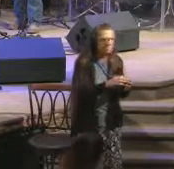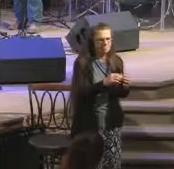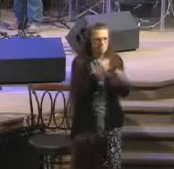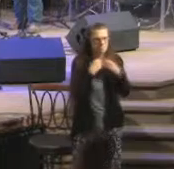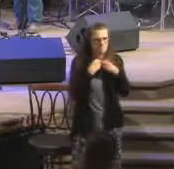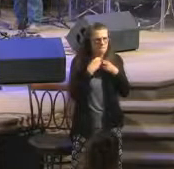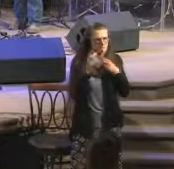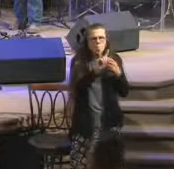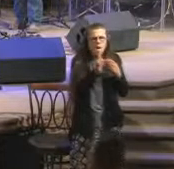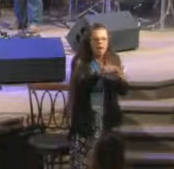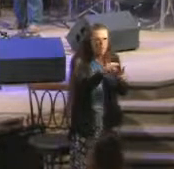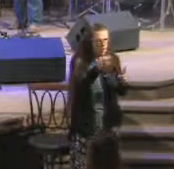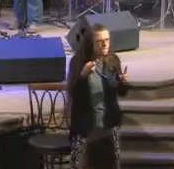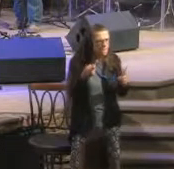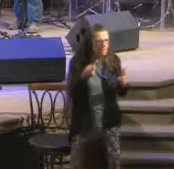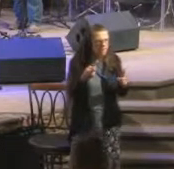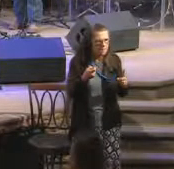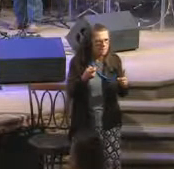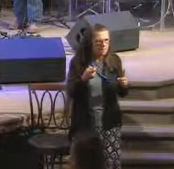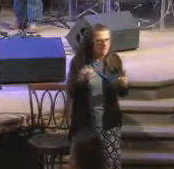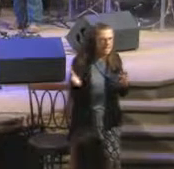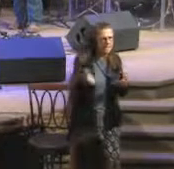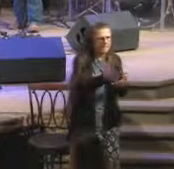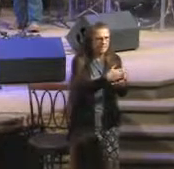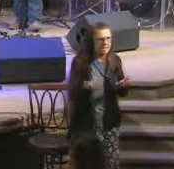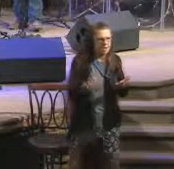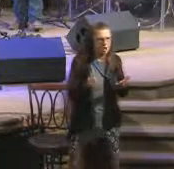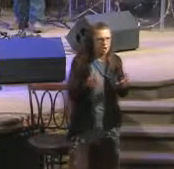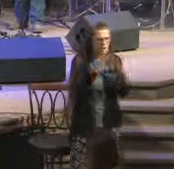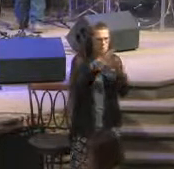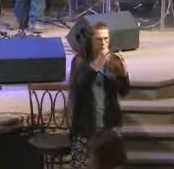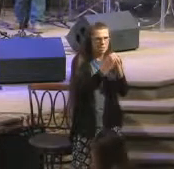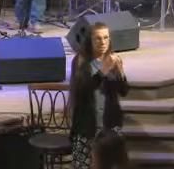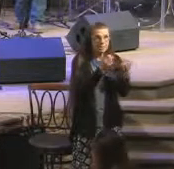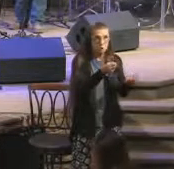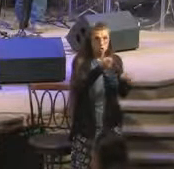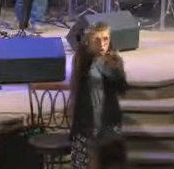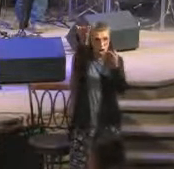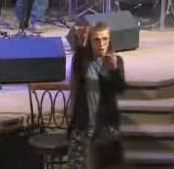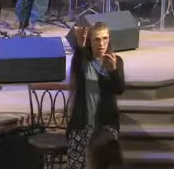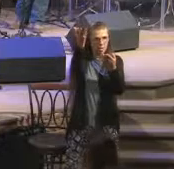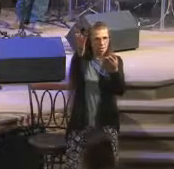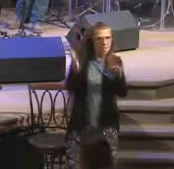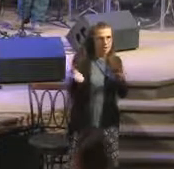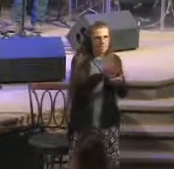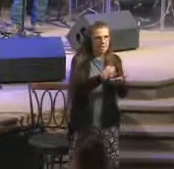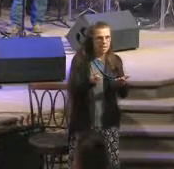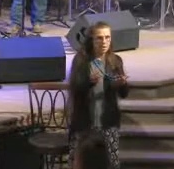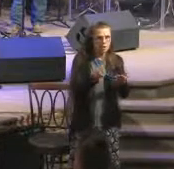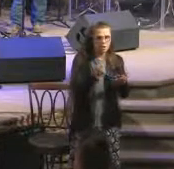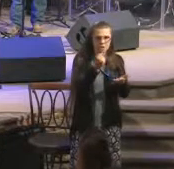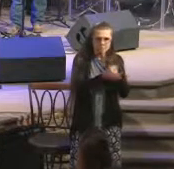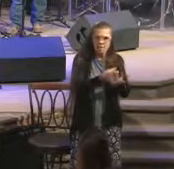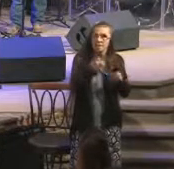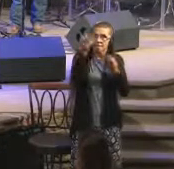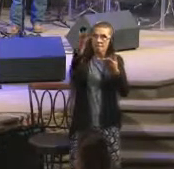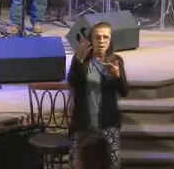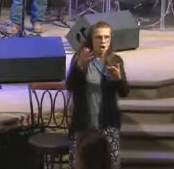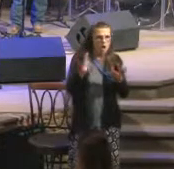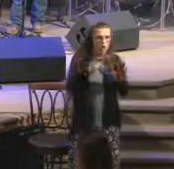wherever you're from, take your community to God. And then take your state to God. Take